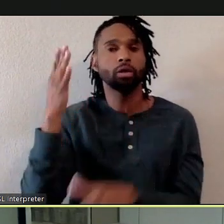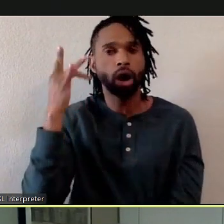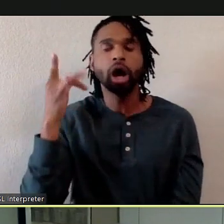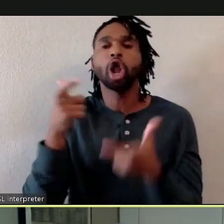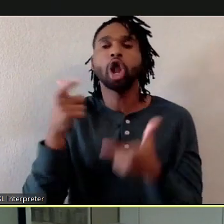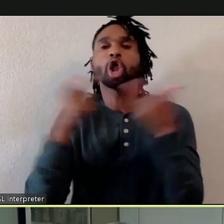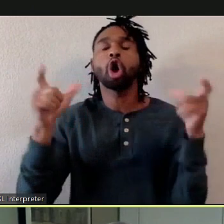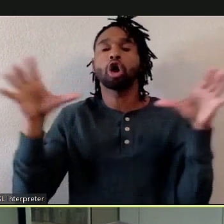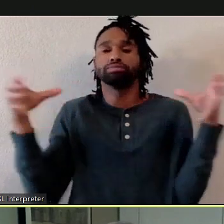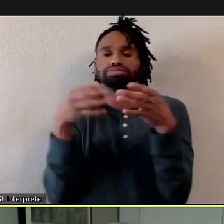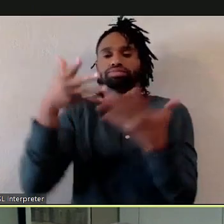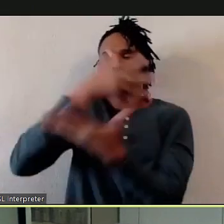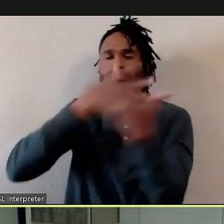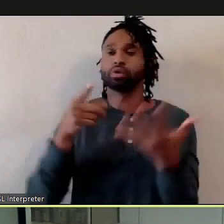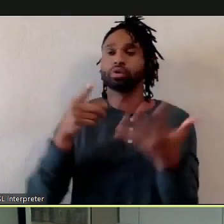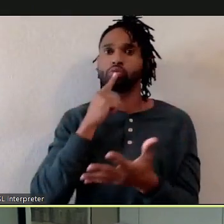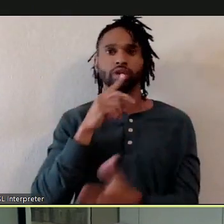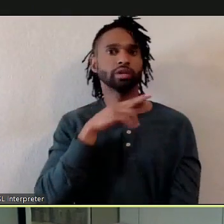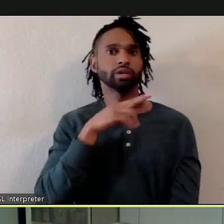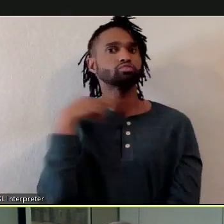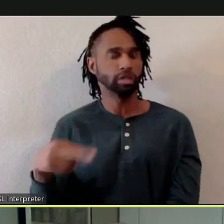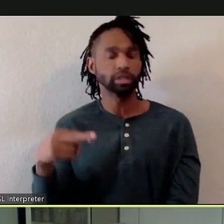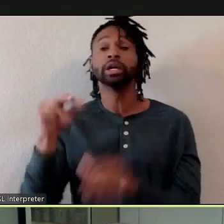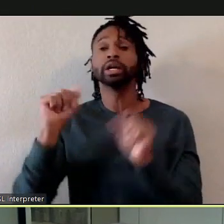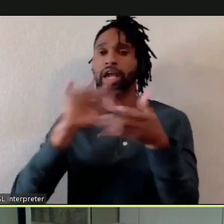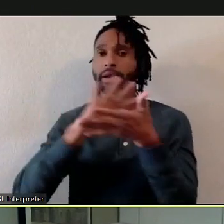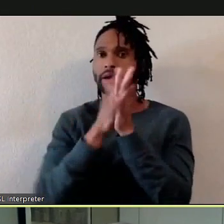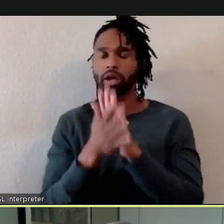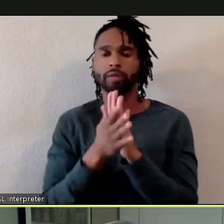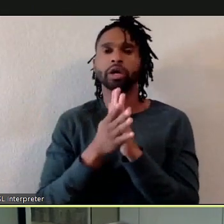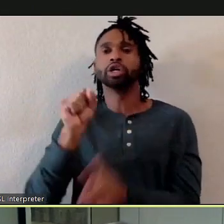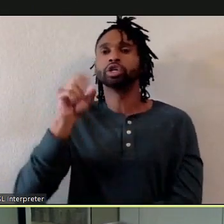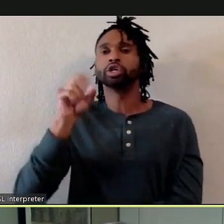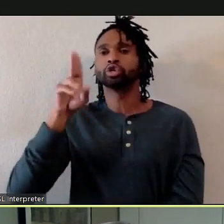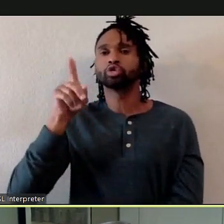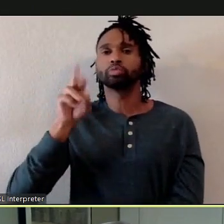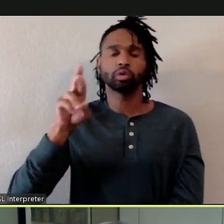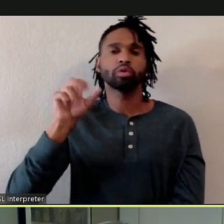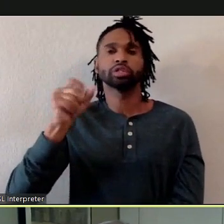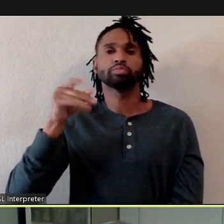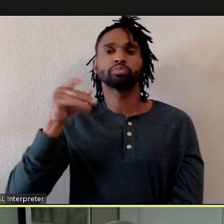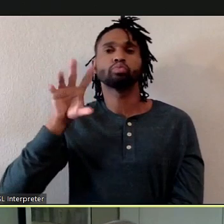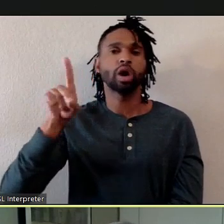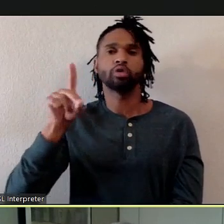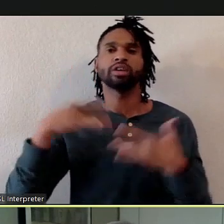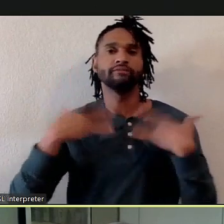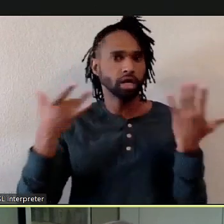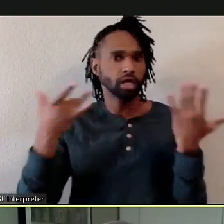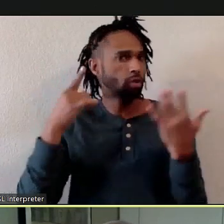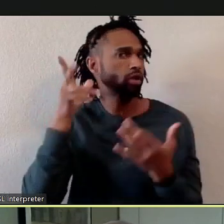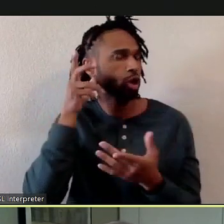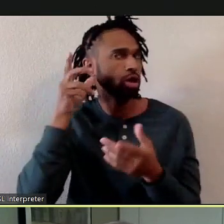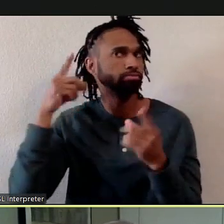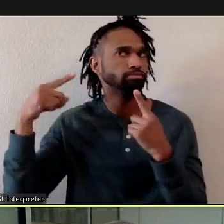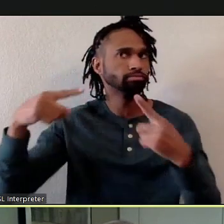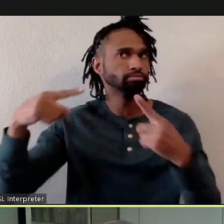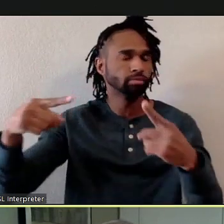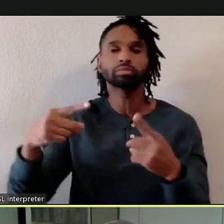are risky. They can become potentially these super spreader events that we've heard so much about. Another less common route